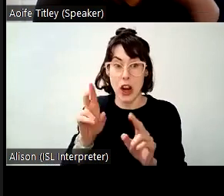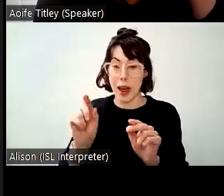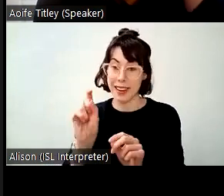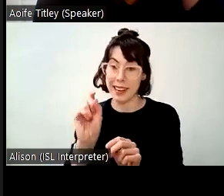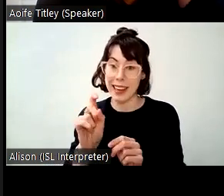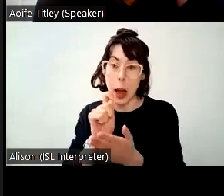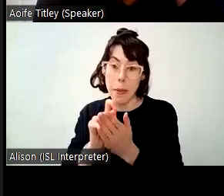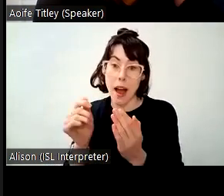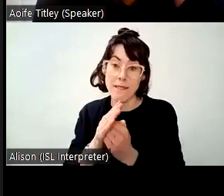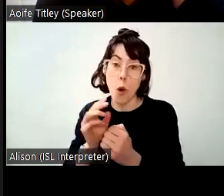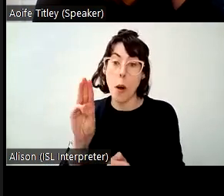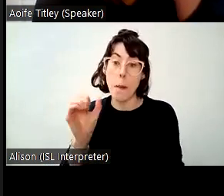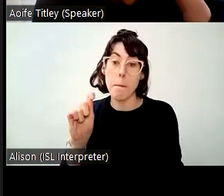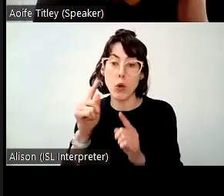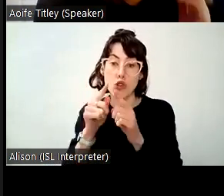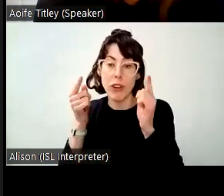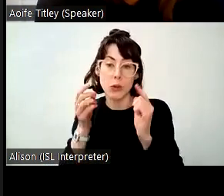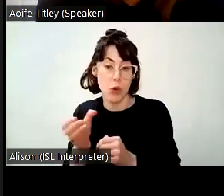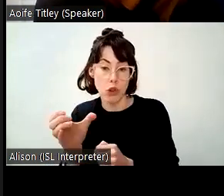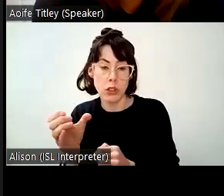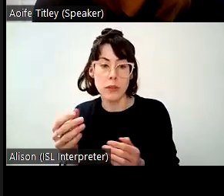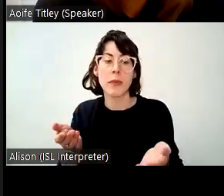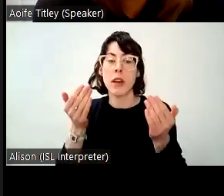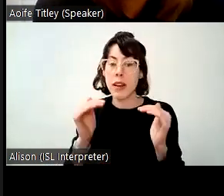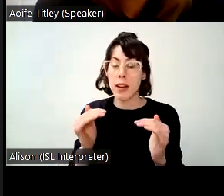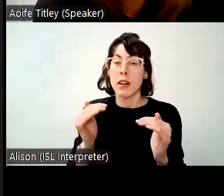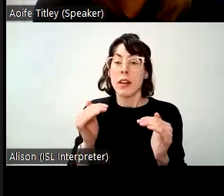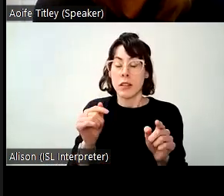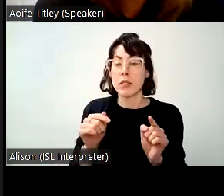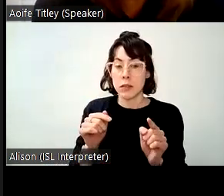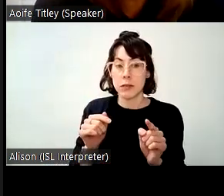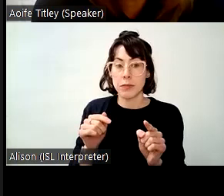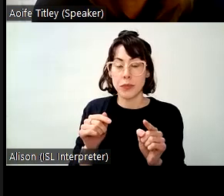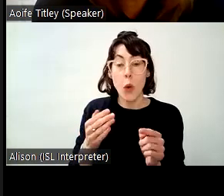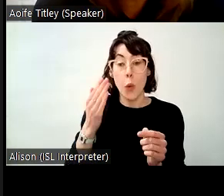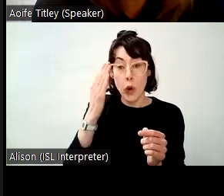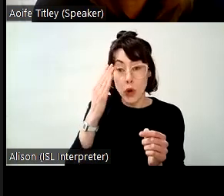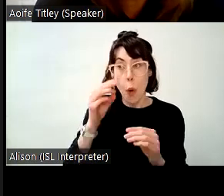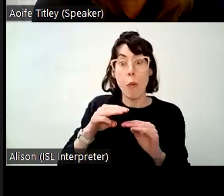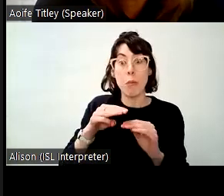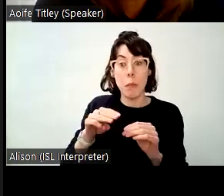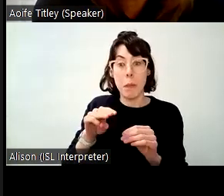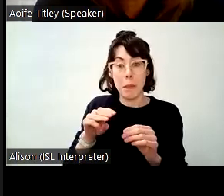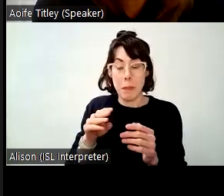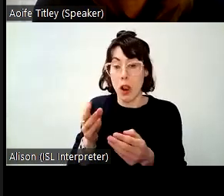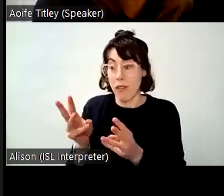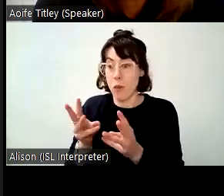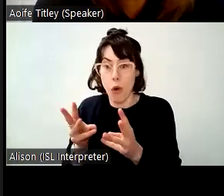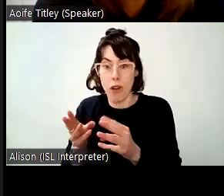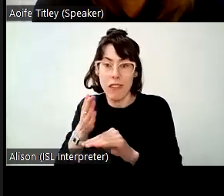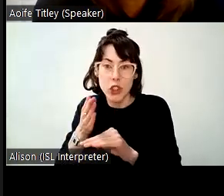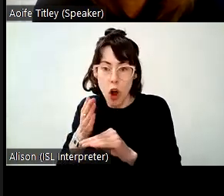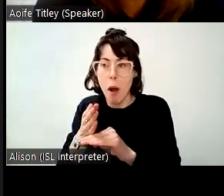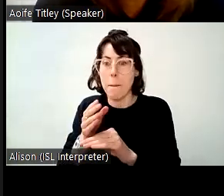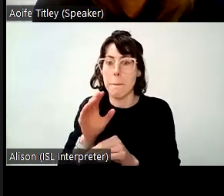I mentioned, the lectures are designed to support people who are in employment. So they tend to be in the evenings or at the weekends.